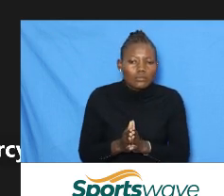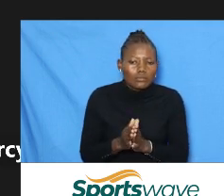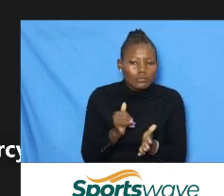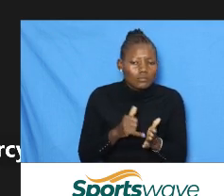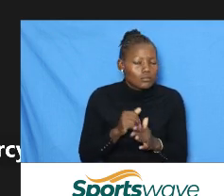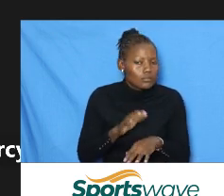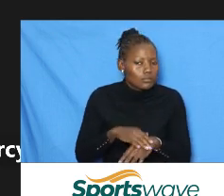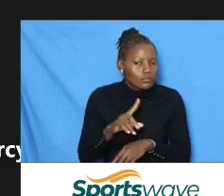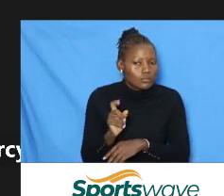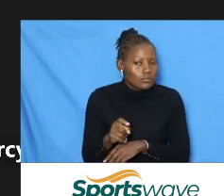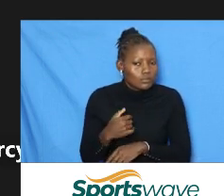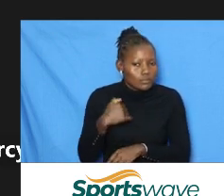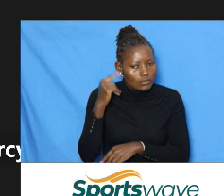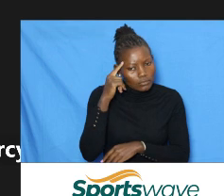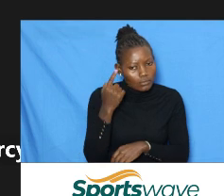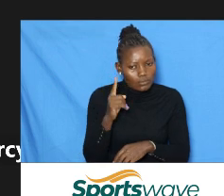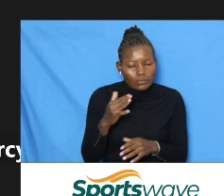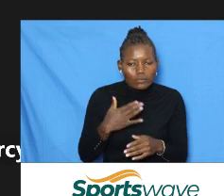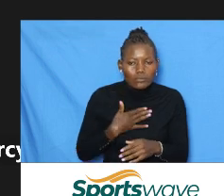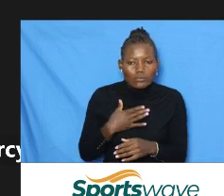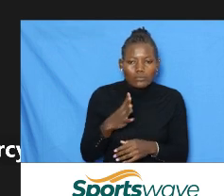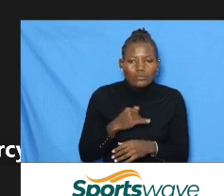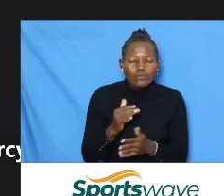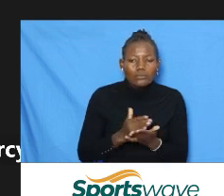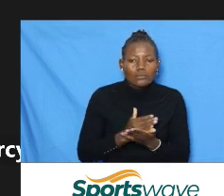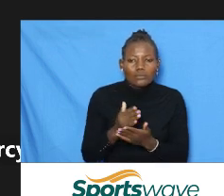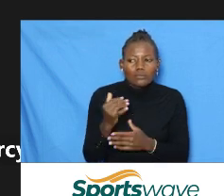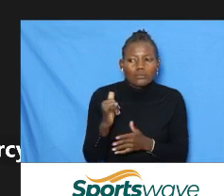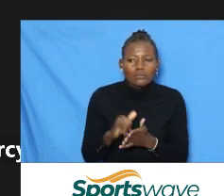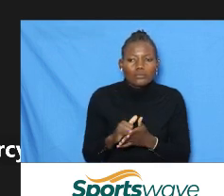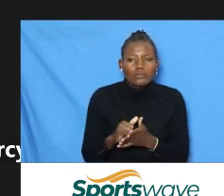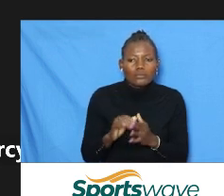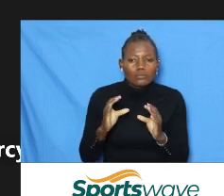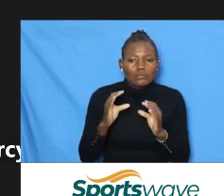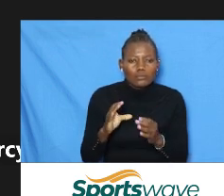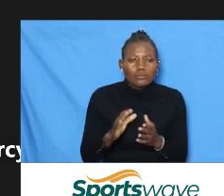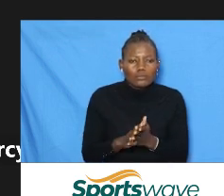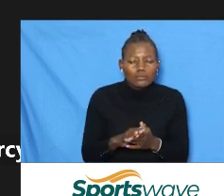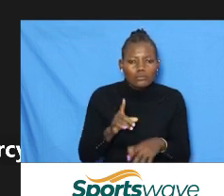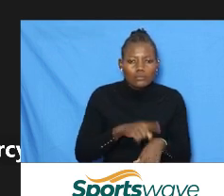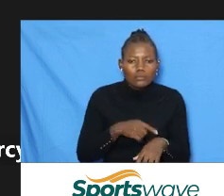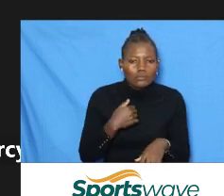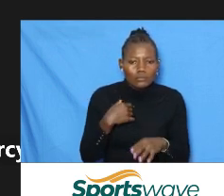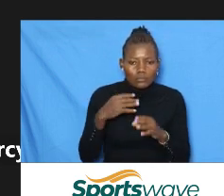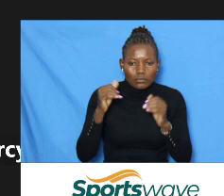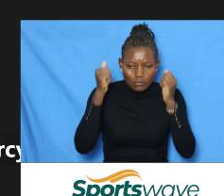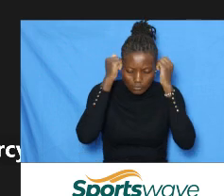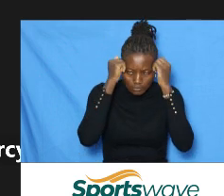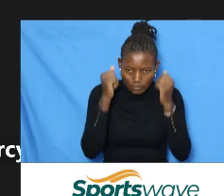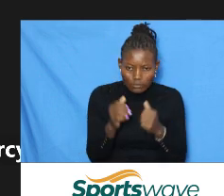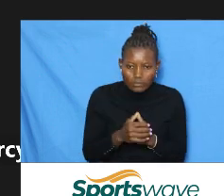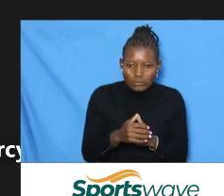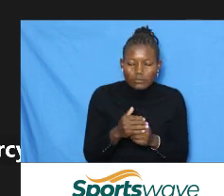good question. I think for me, I'd just like to share that you've got to then become a student of pretty much the